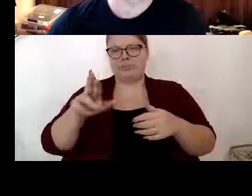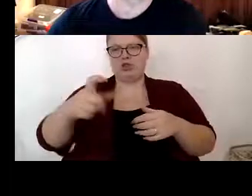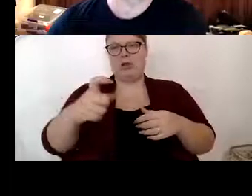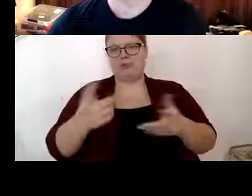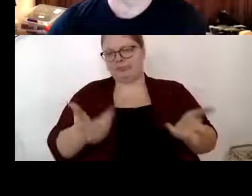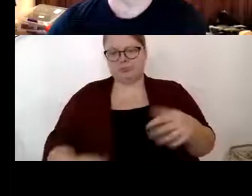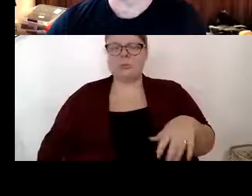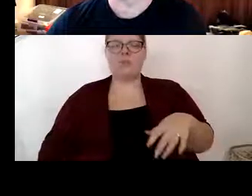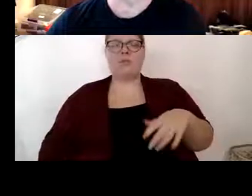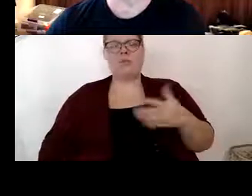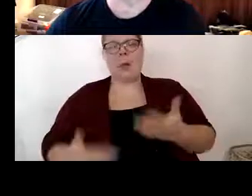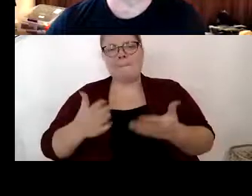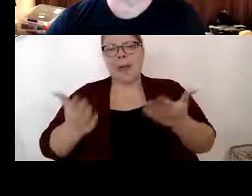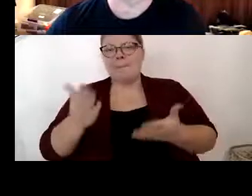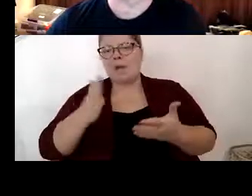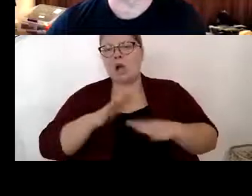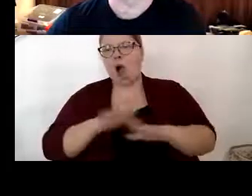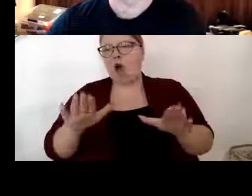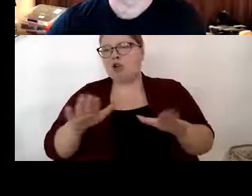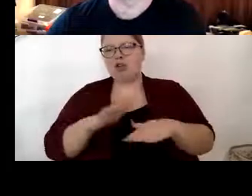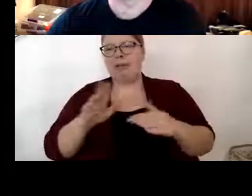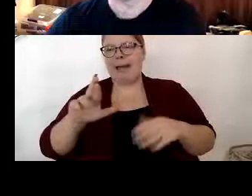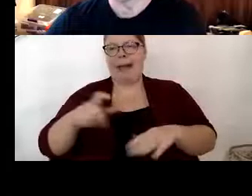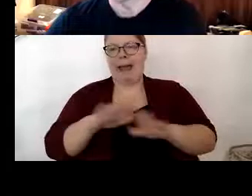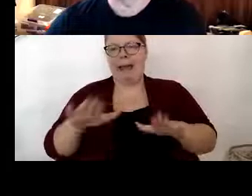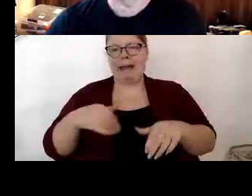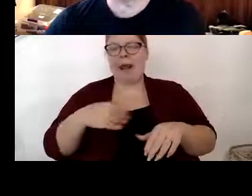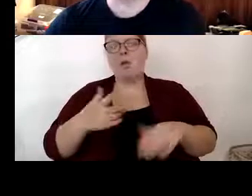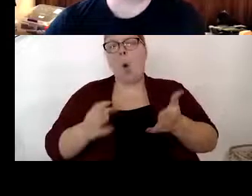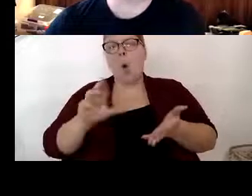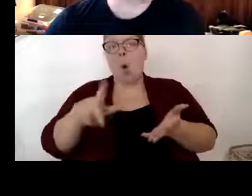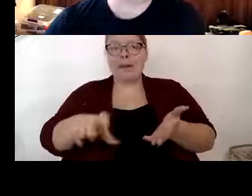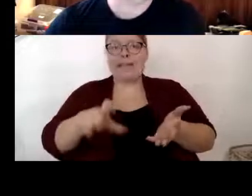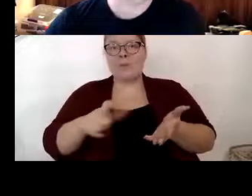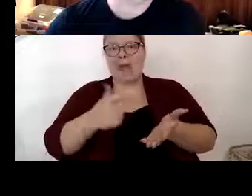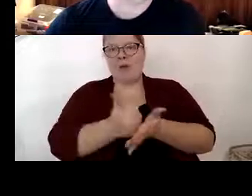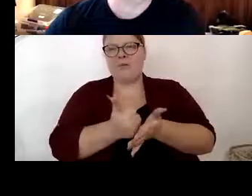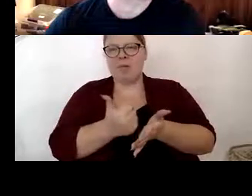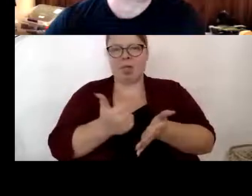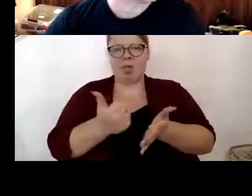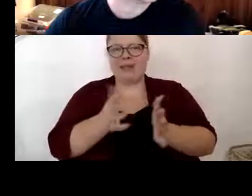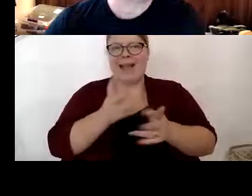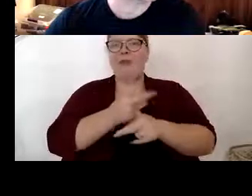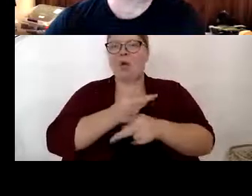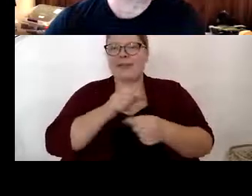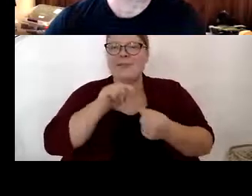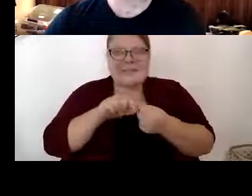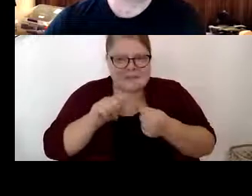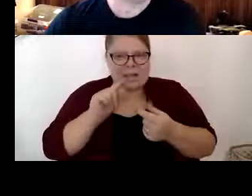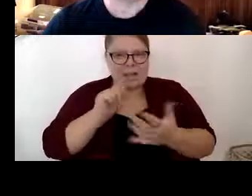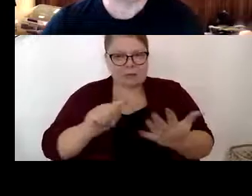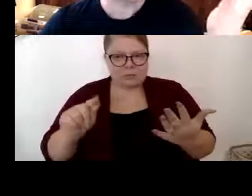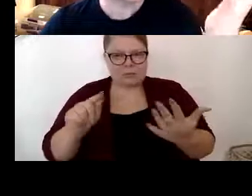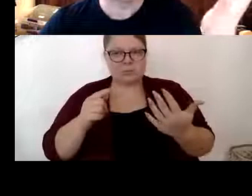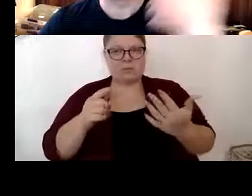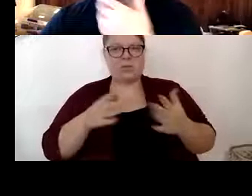may be contraindicated, or we need to kind of tread lightly. So the full TED Talk I'll have in my, oh, I've